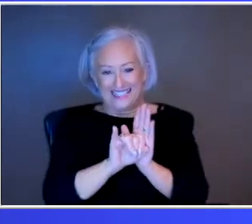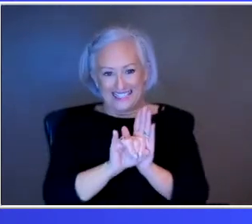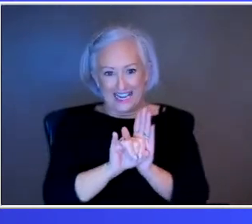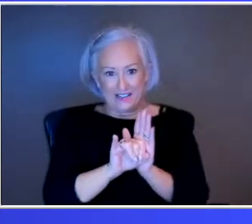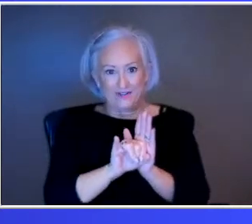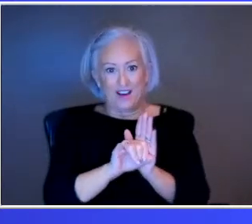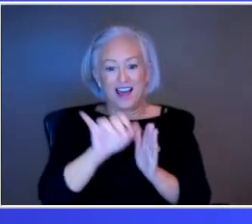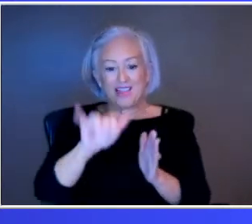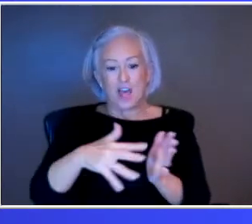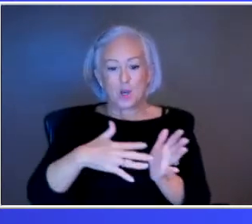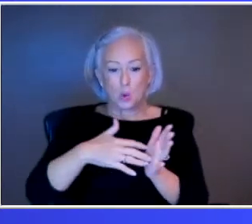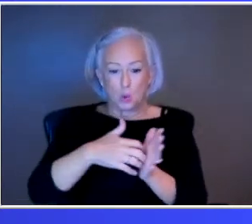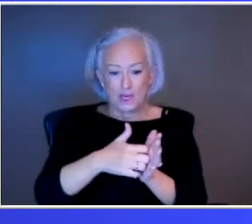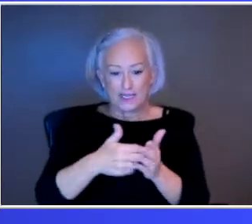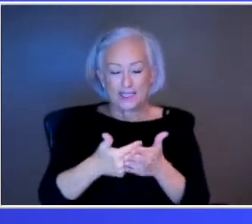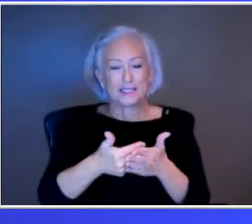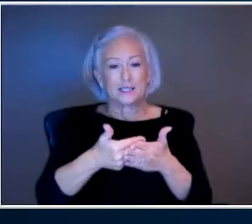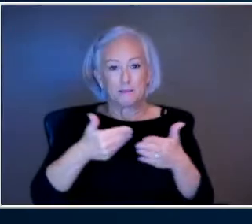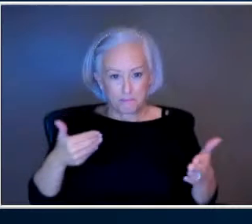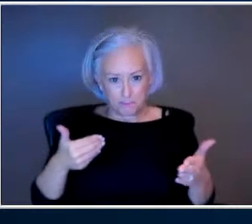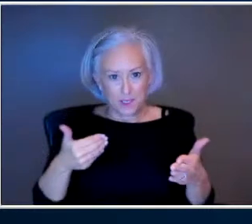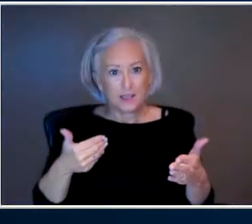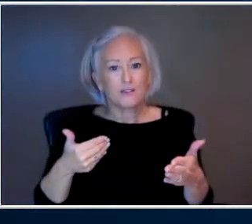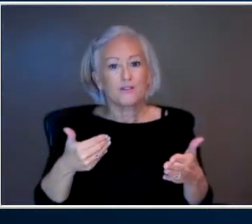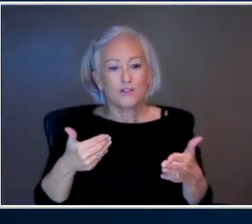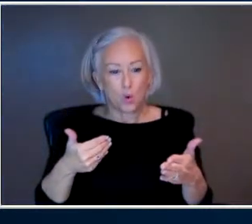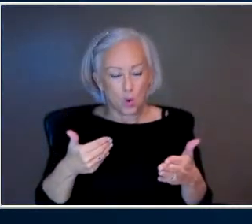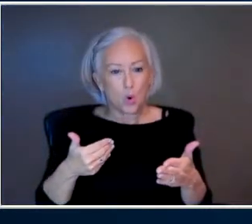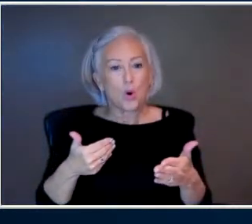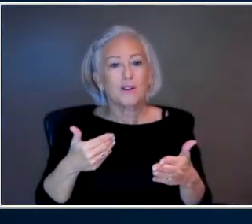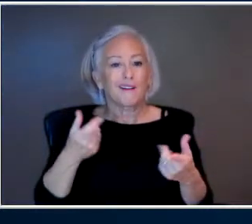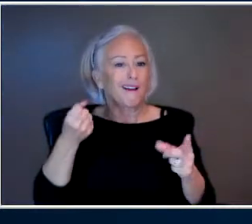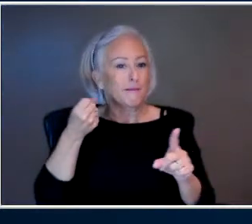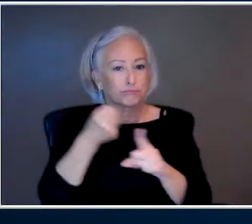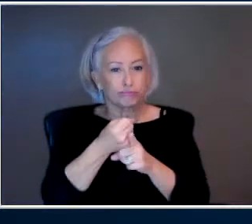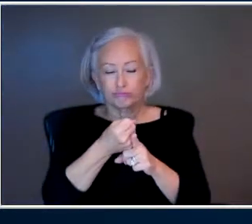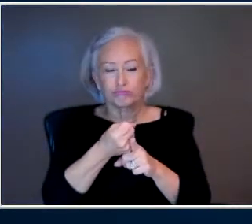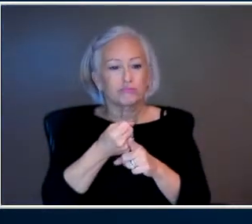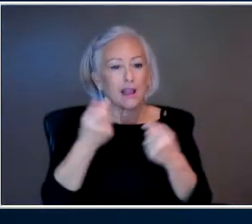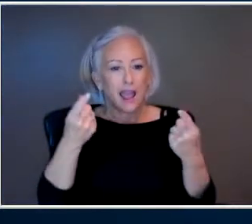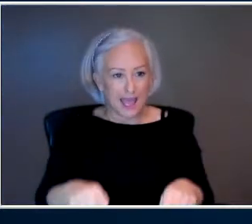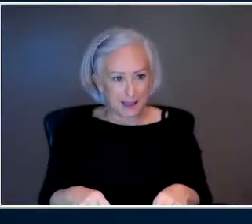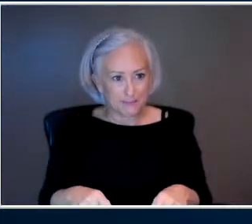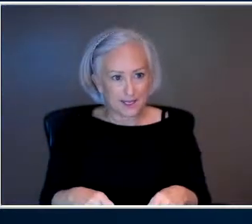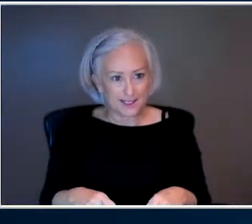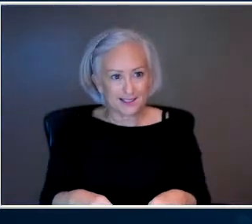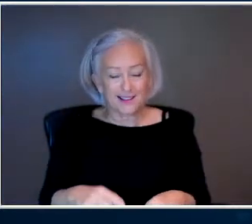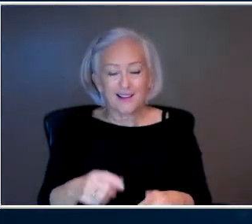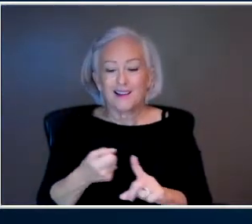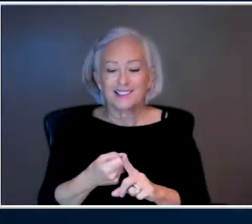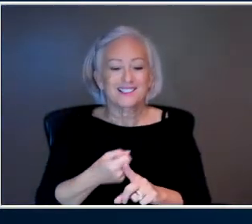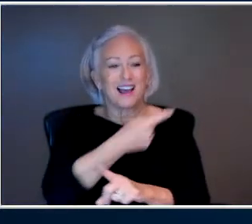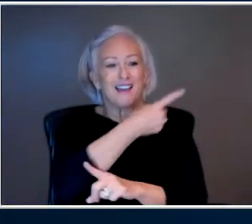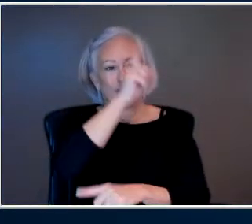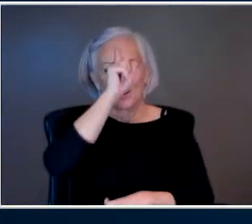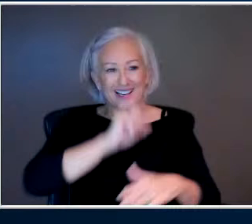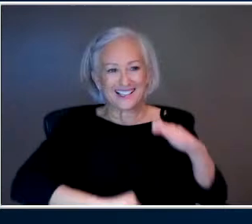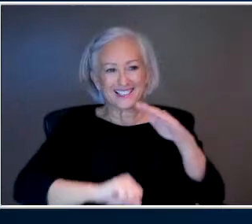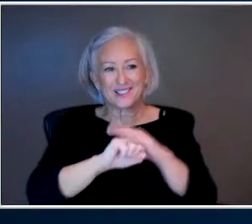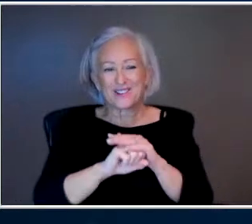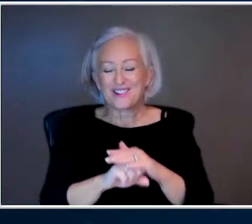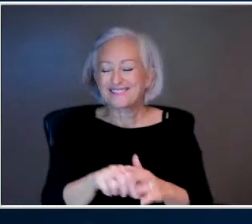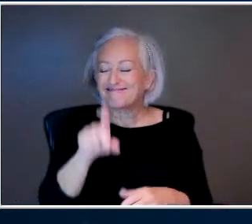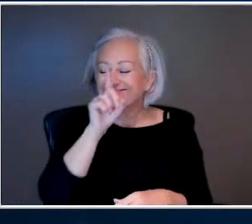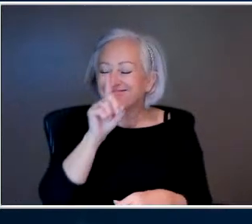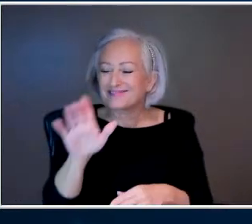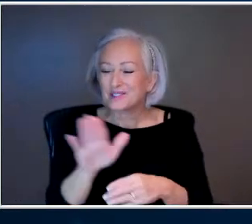stacked against you to go back to a normal life. Yeah, that must be a high for you to divert a stroke. Oh, yeah, sure. Absolutely. Okay, so question from